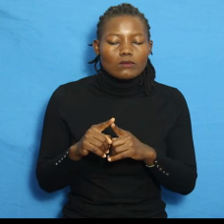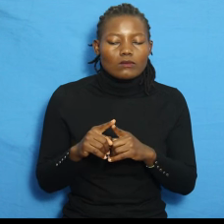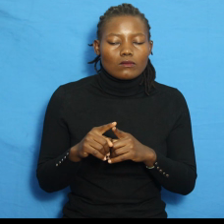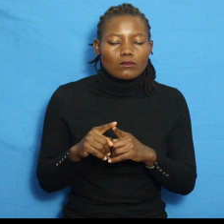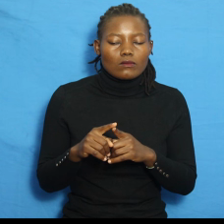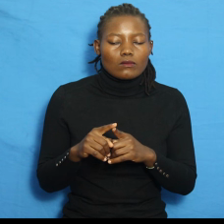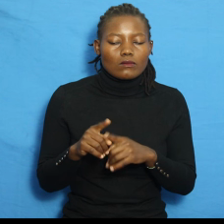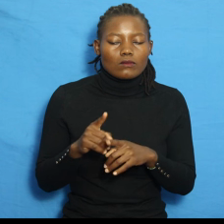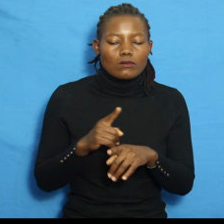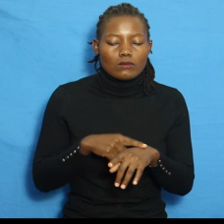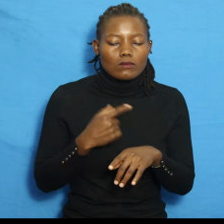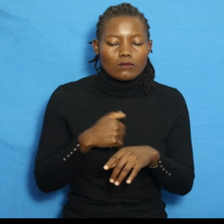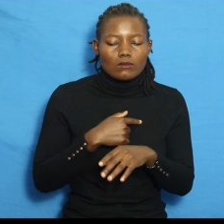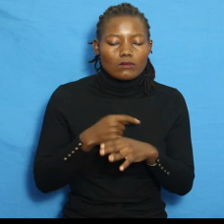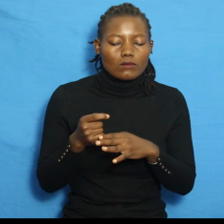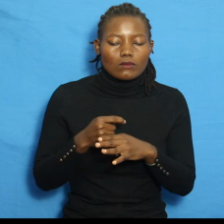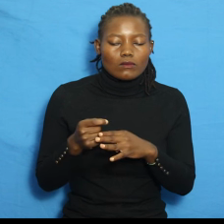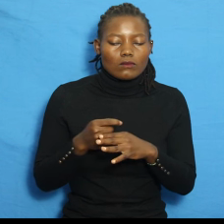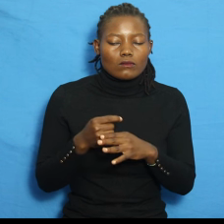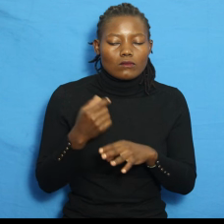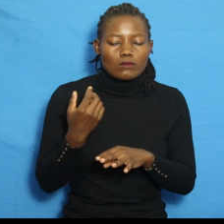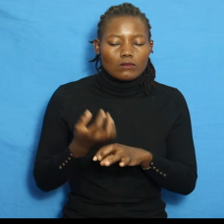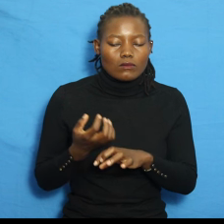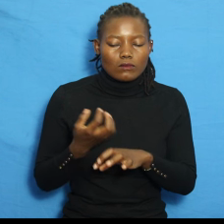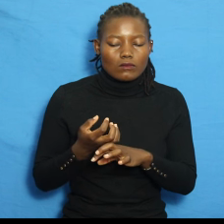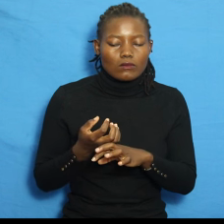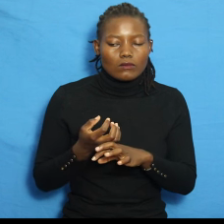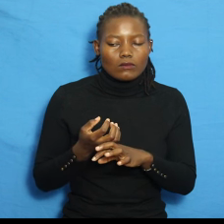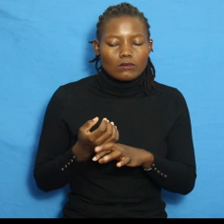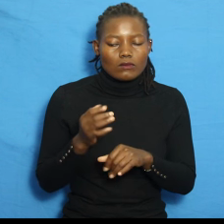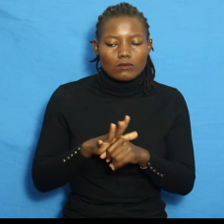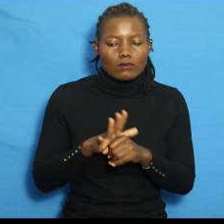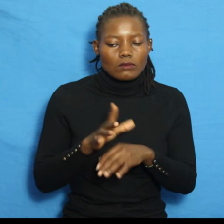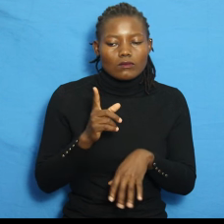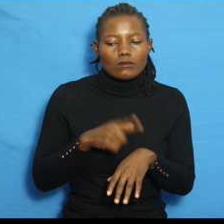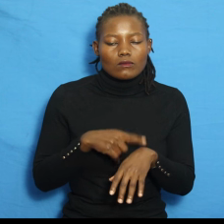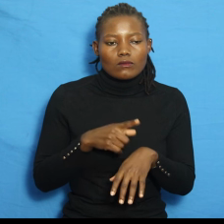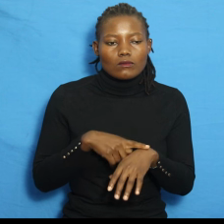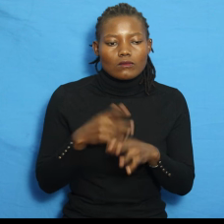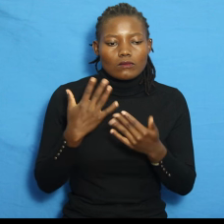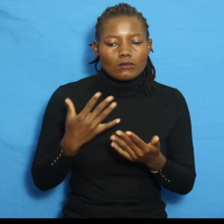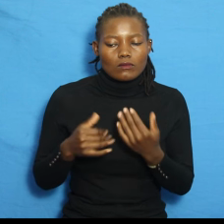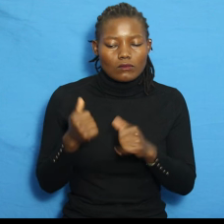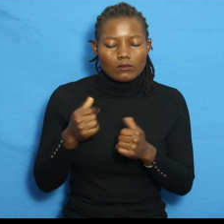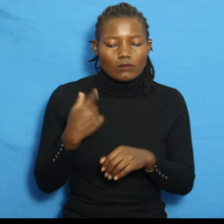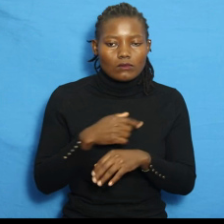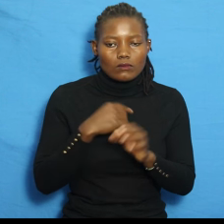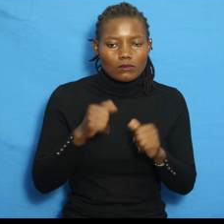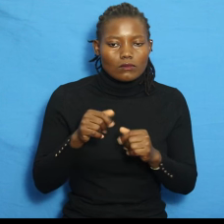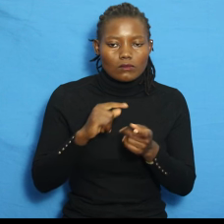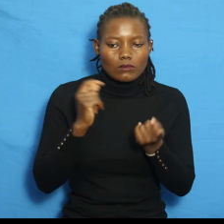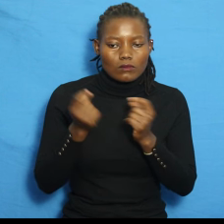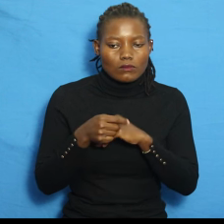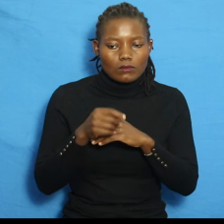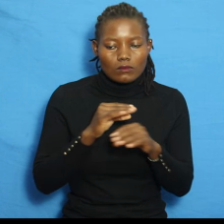muscles. But manipulation of mass when we are training is very, very difficult. It's a constant. So a lot of times